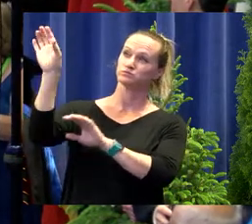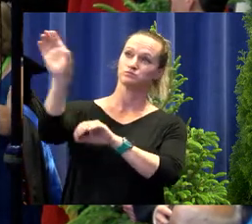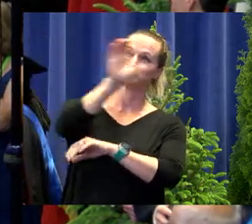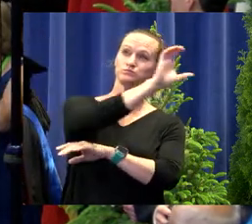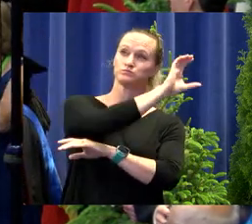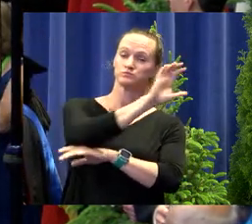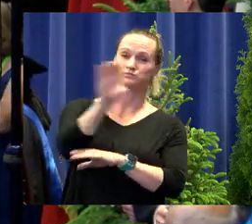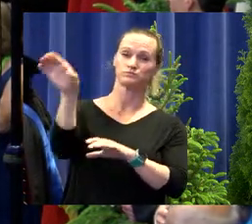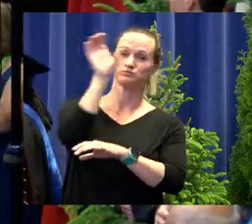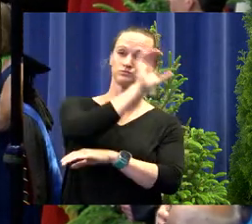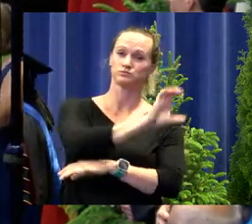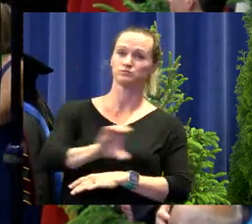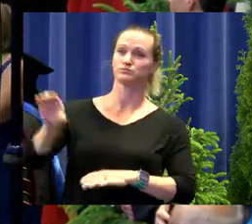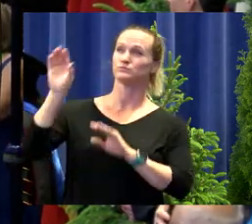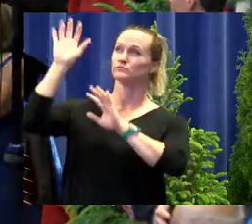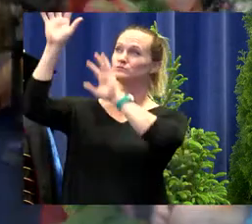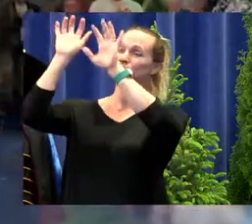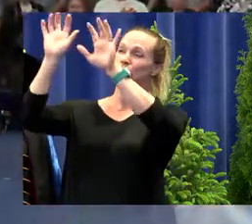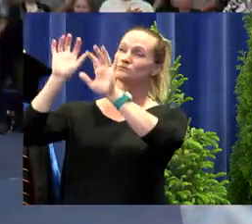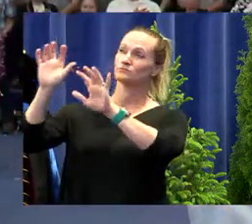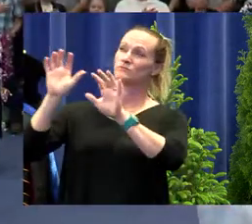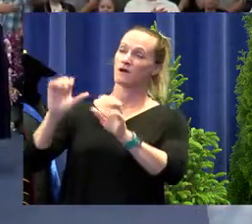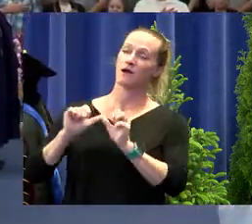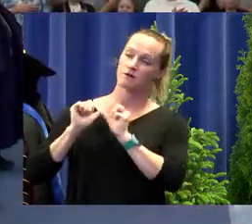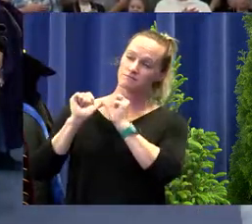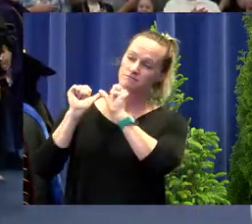bright stars through the